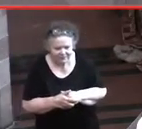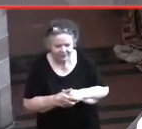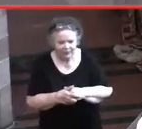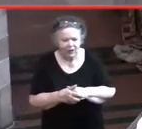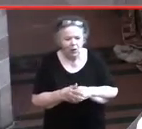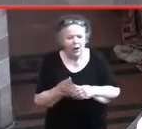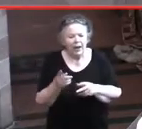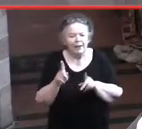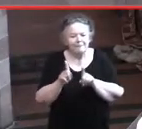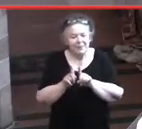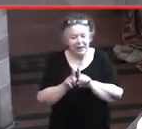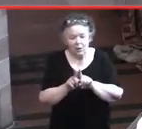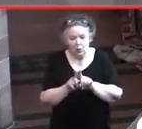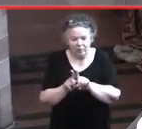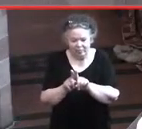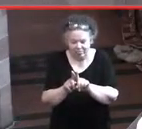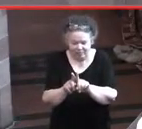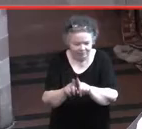Being with.